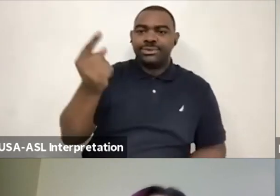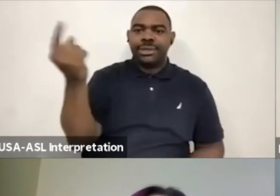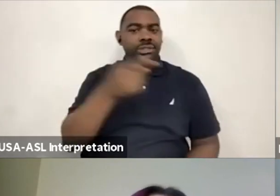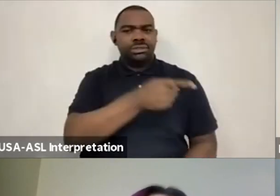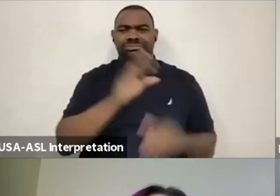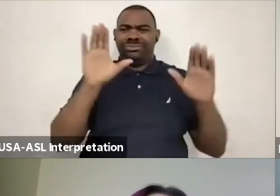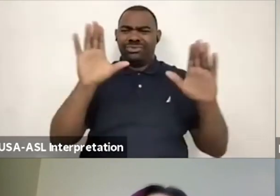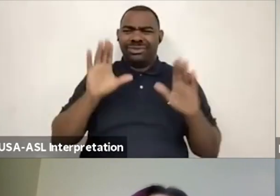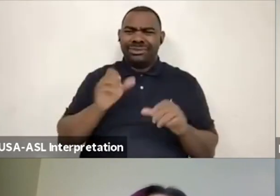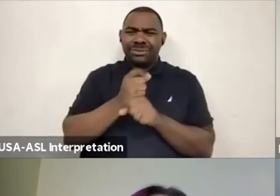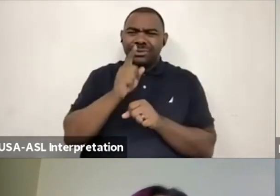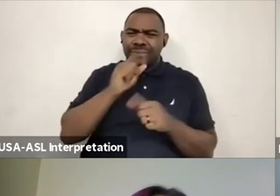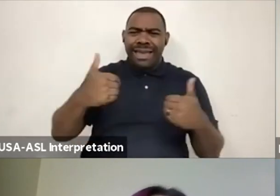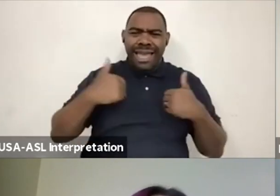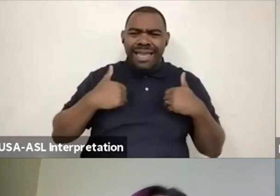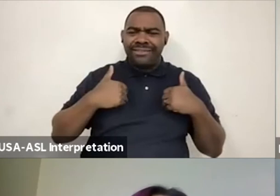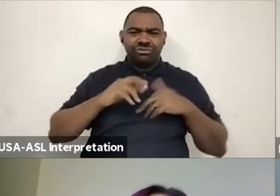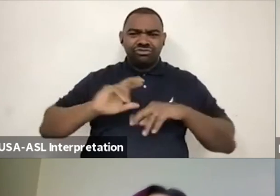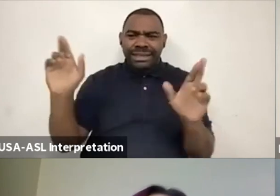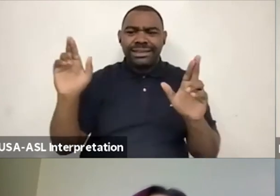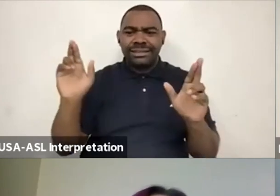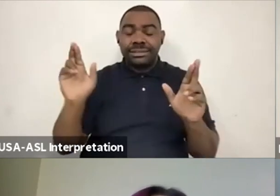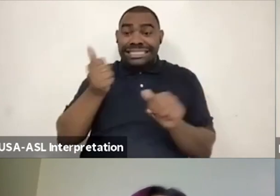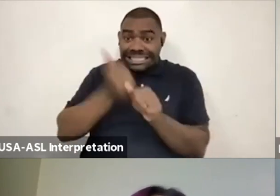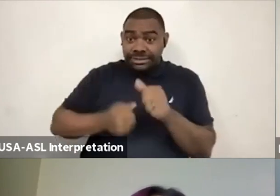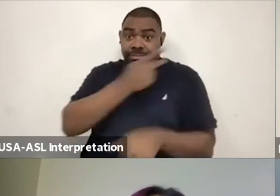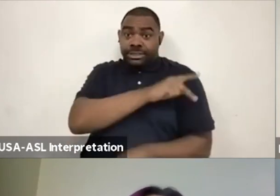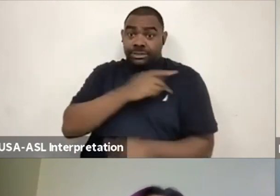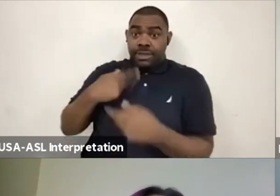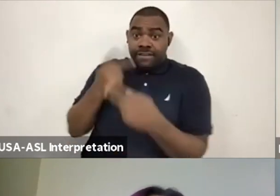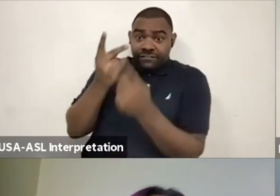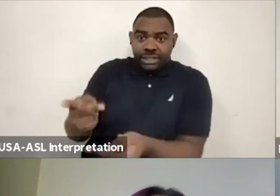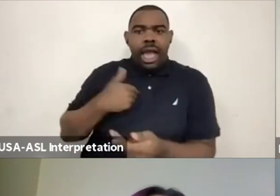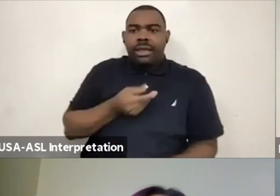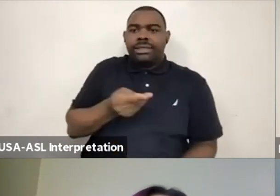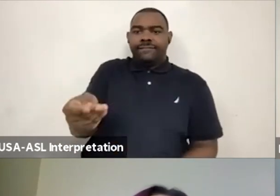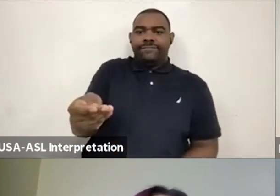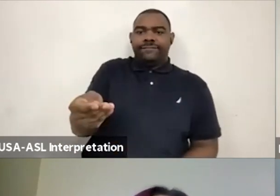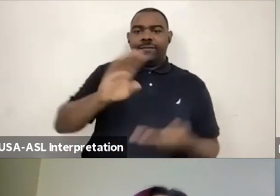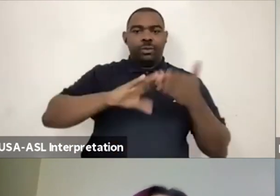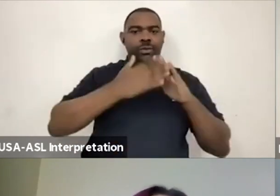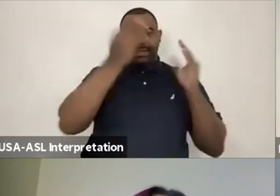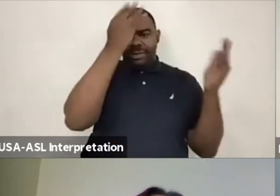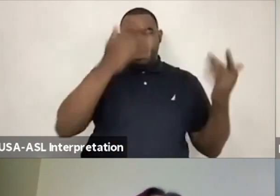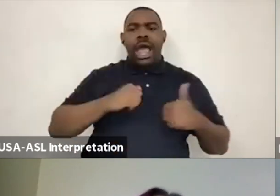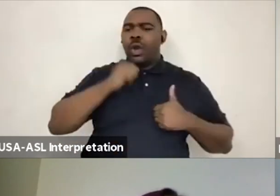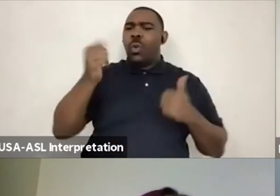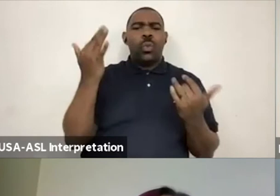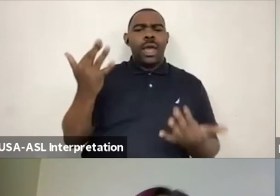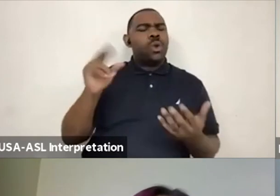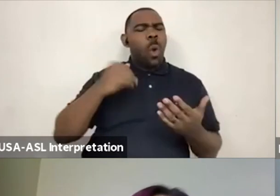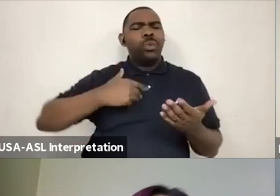that I have that, because every patient that I see, I give the community information, and I do not wait, even though we talk about